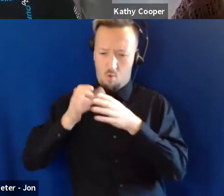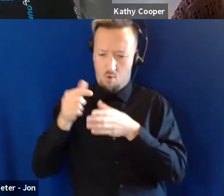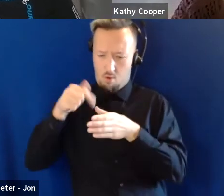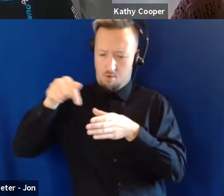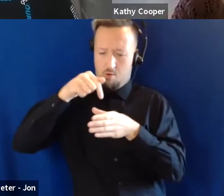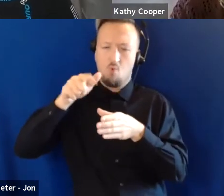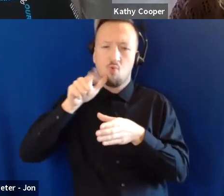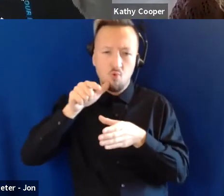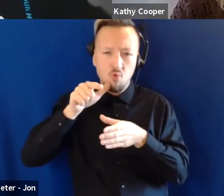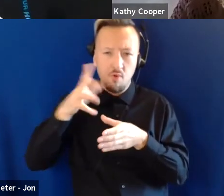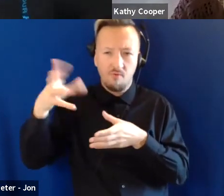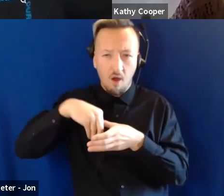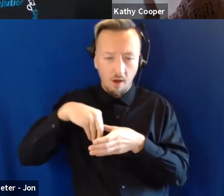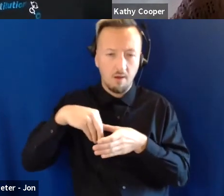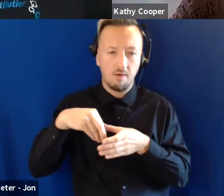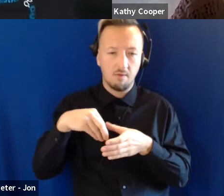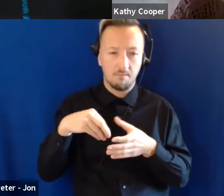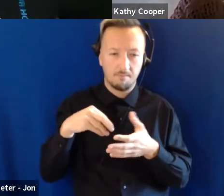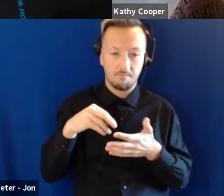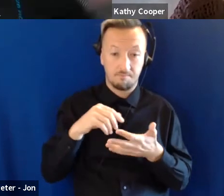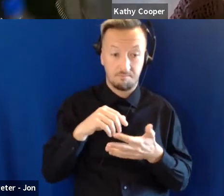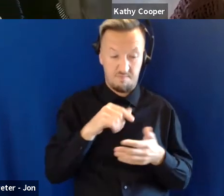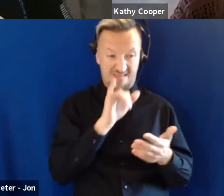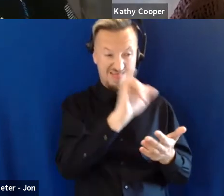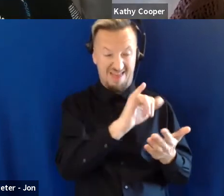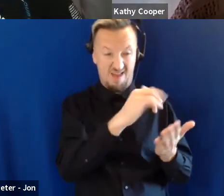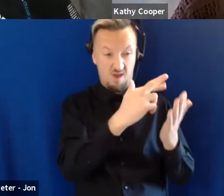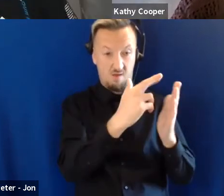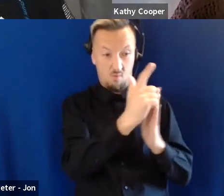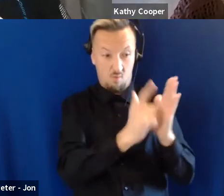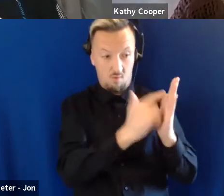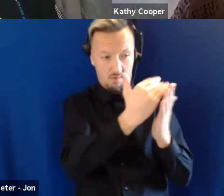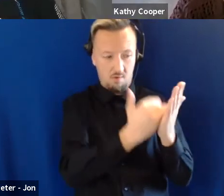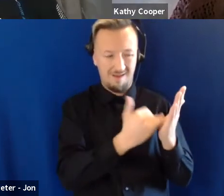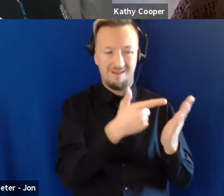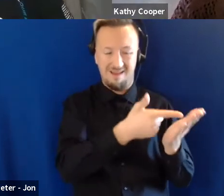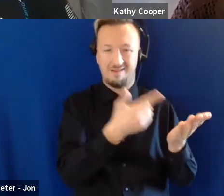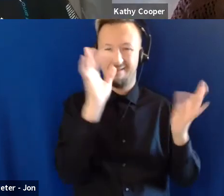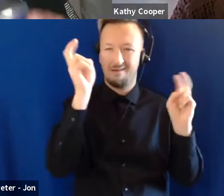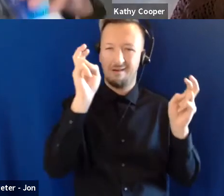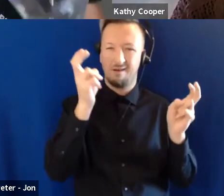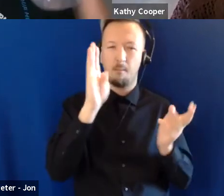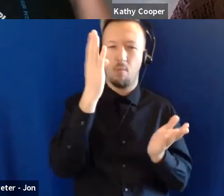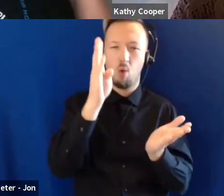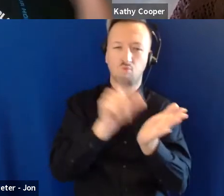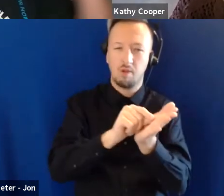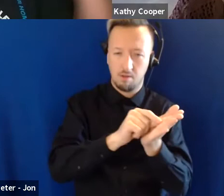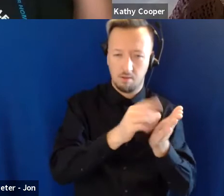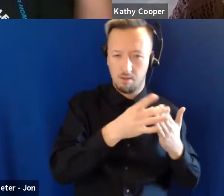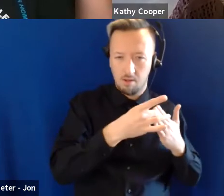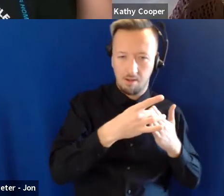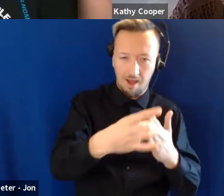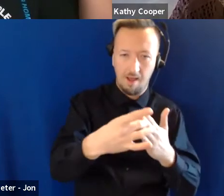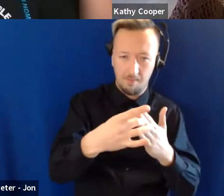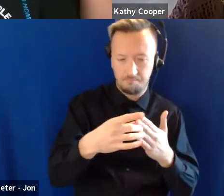important. But these will give you the blueprint of why the SILC is in here, what they're supposed to do. We have to